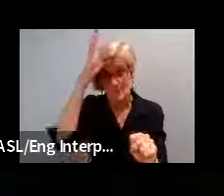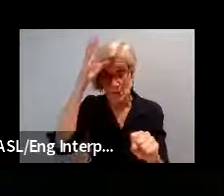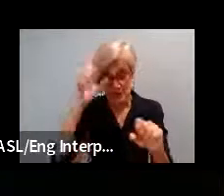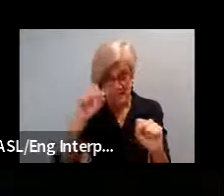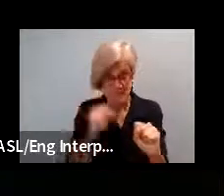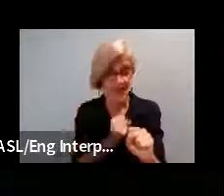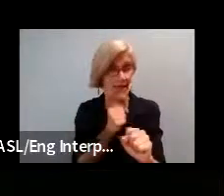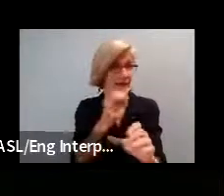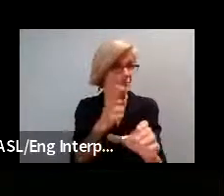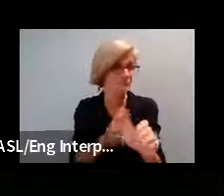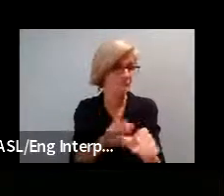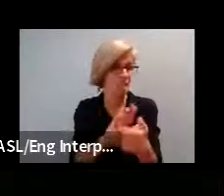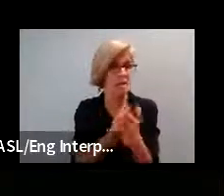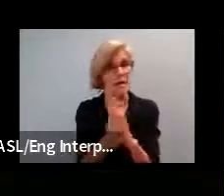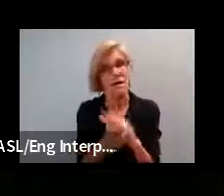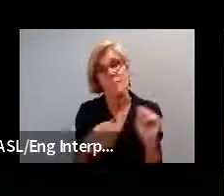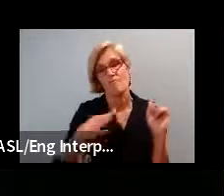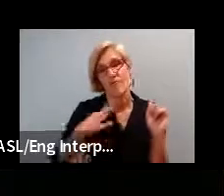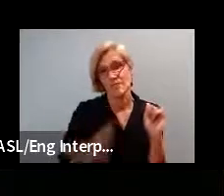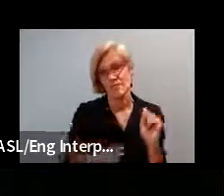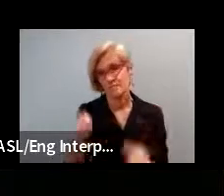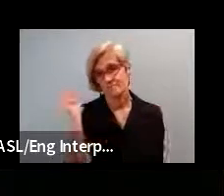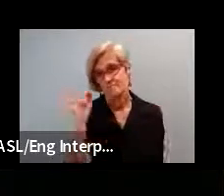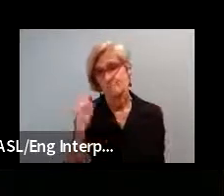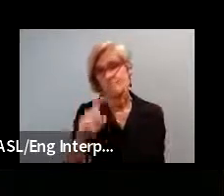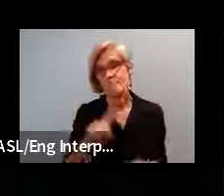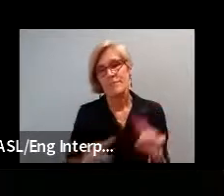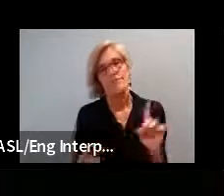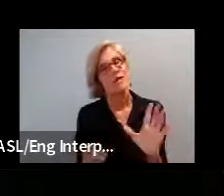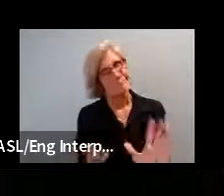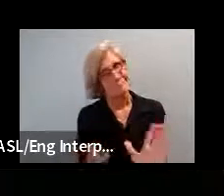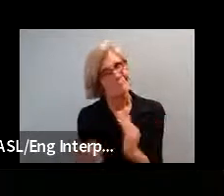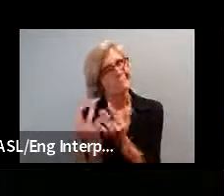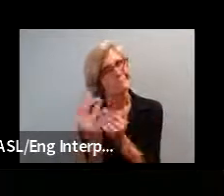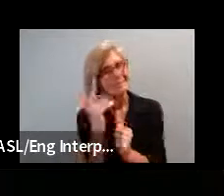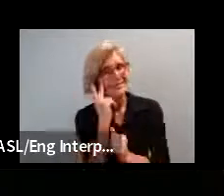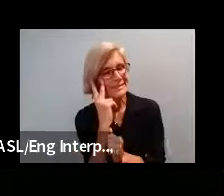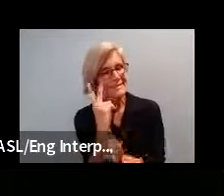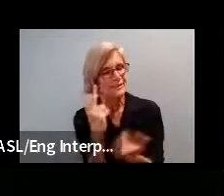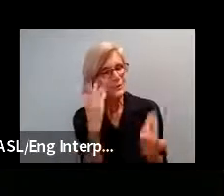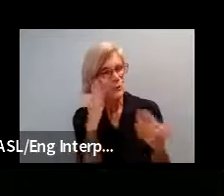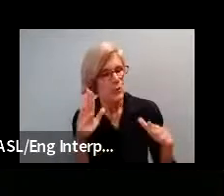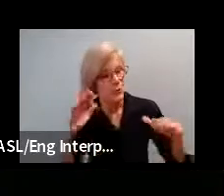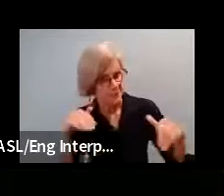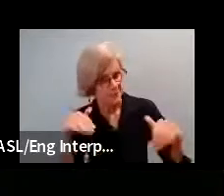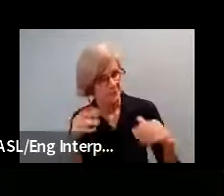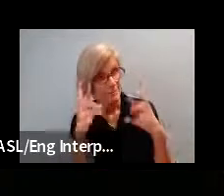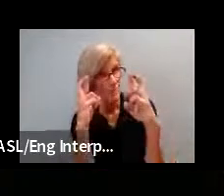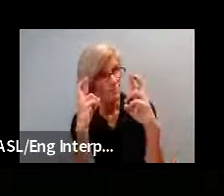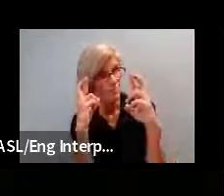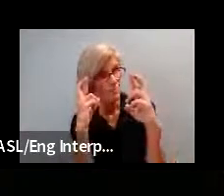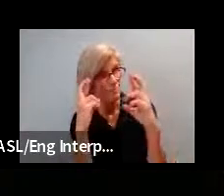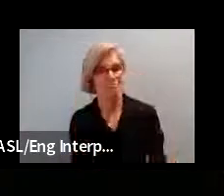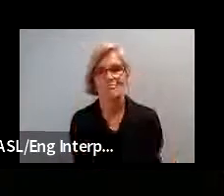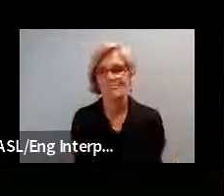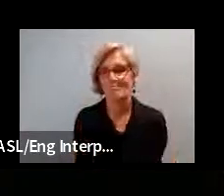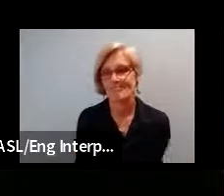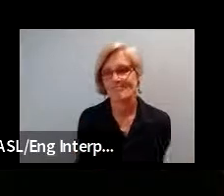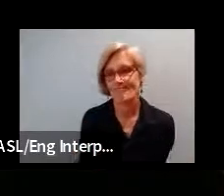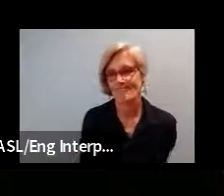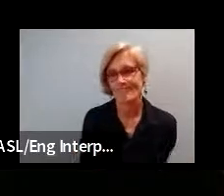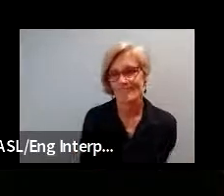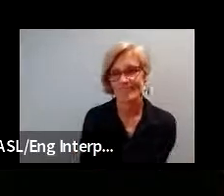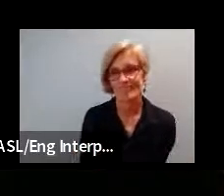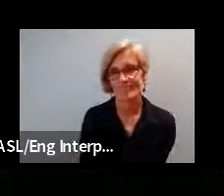be chaperones and volunteers, but please stay tuned for more. We're not sure yet. We hope so.